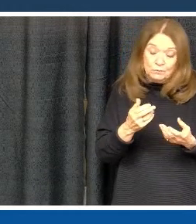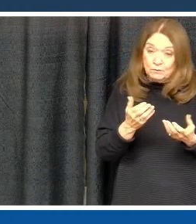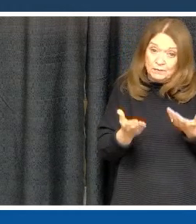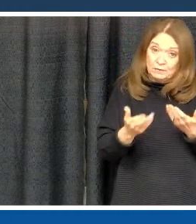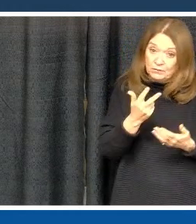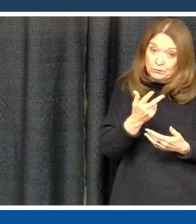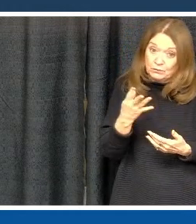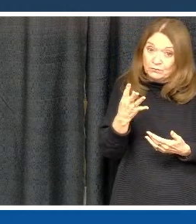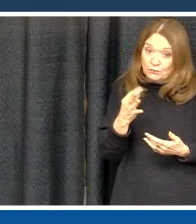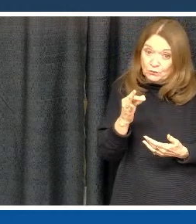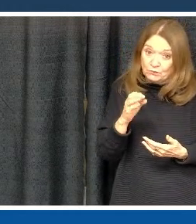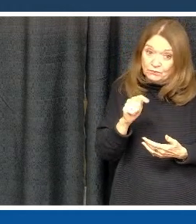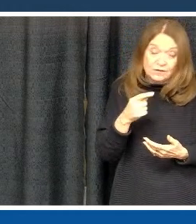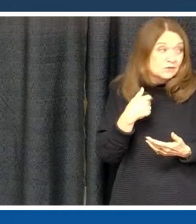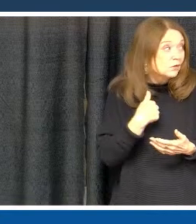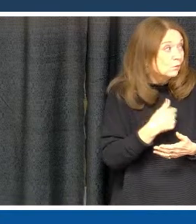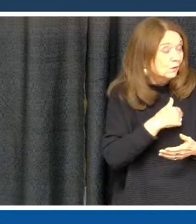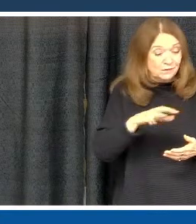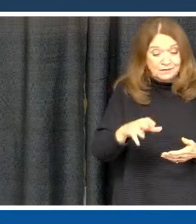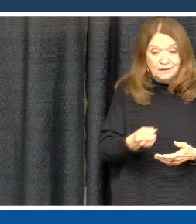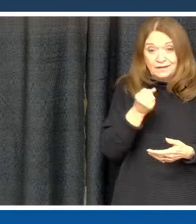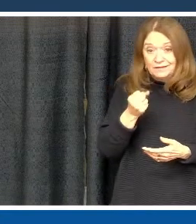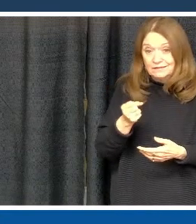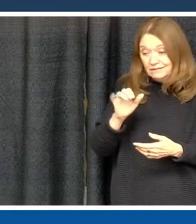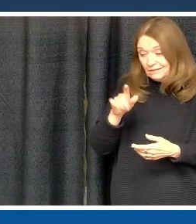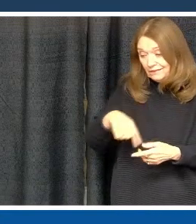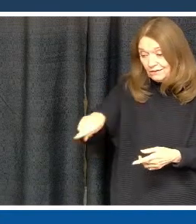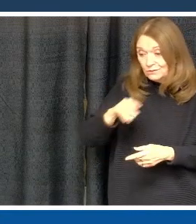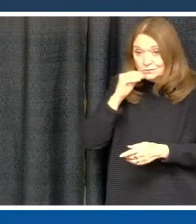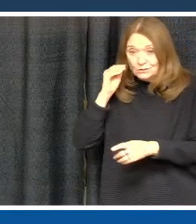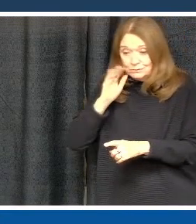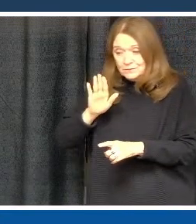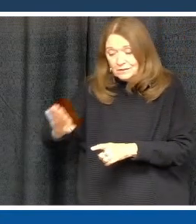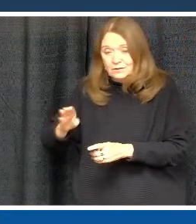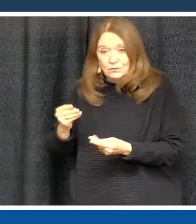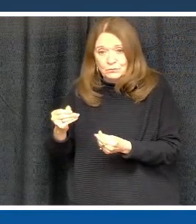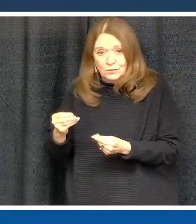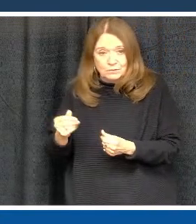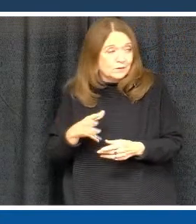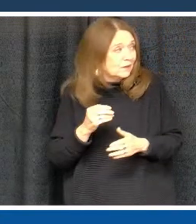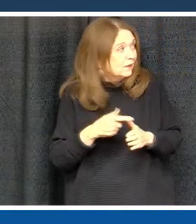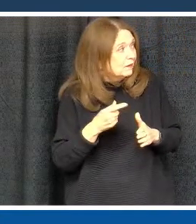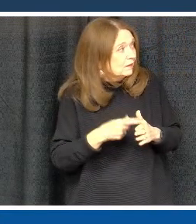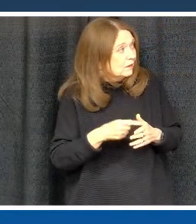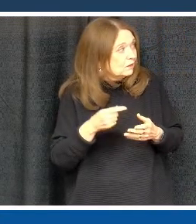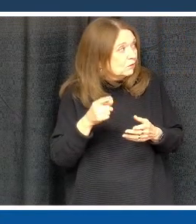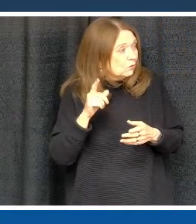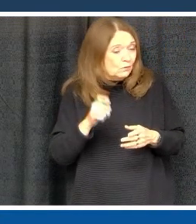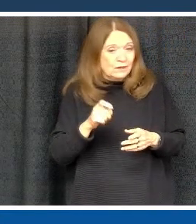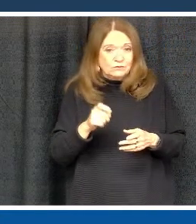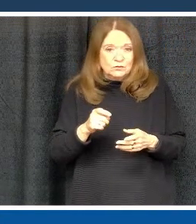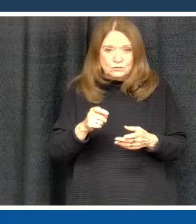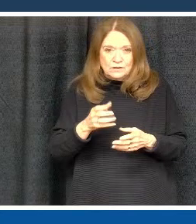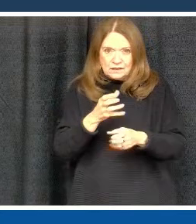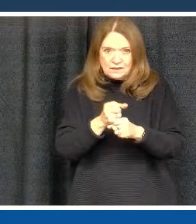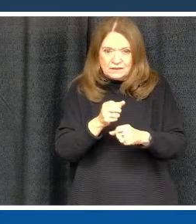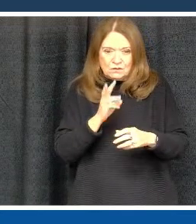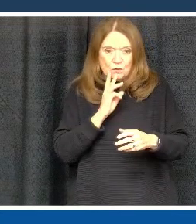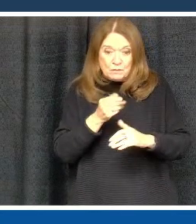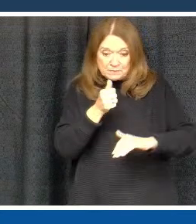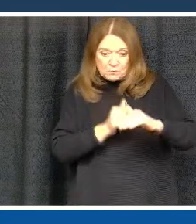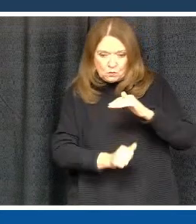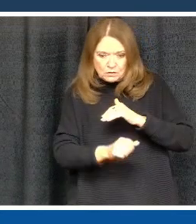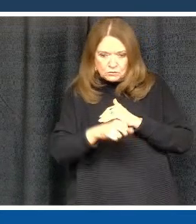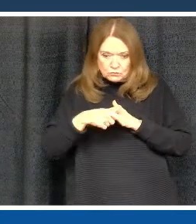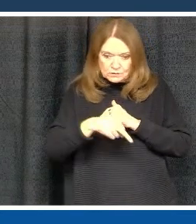be encroaching those properties just a bit farther. The other option, of course, is to convey that water under the sidewalk, which